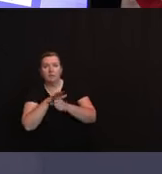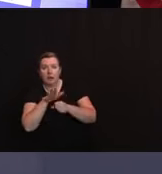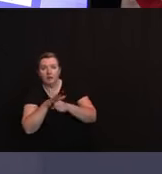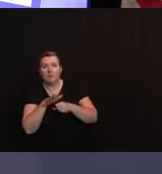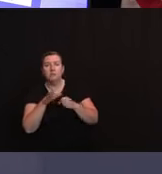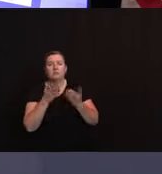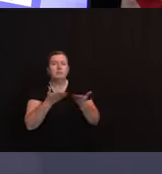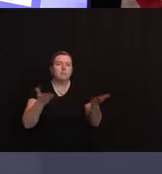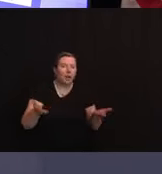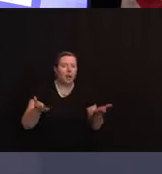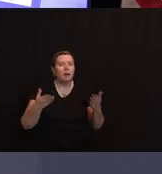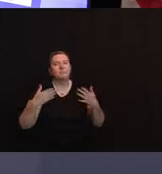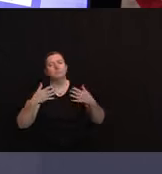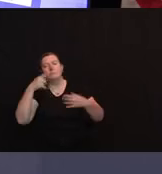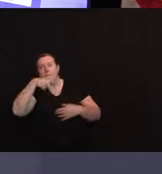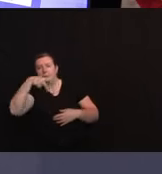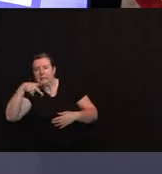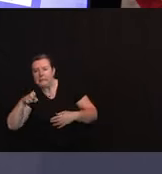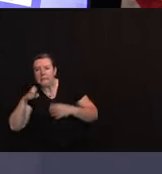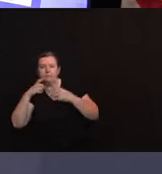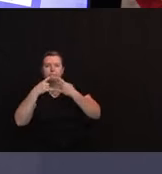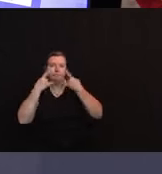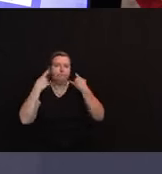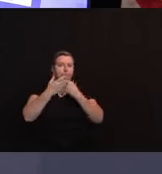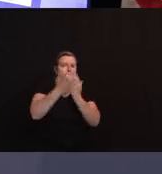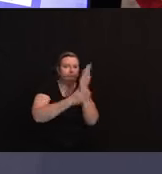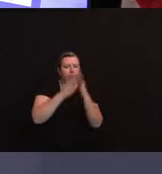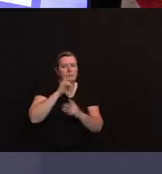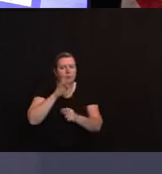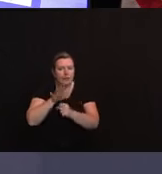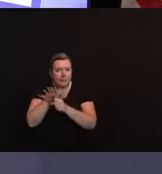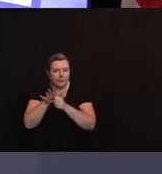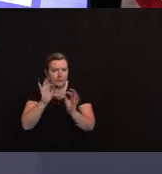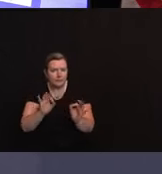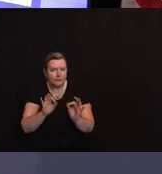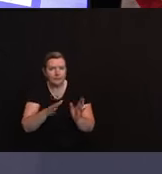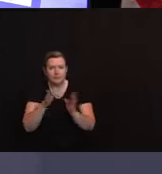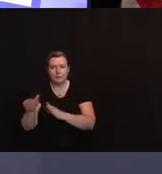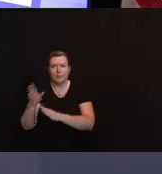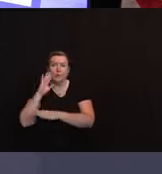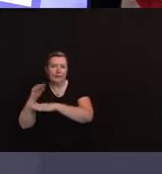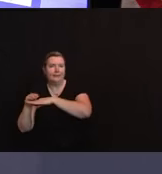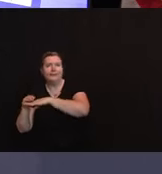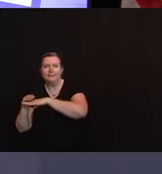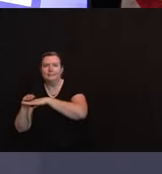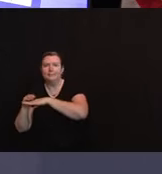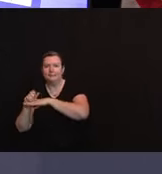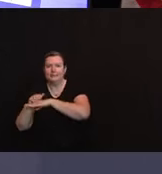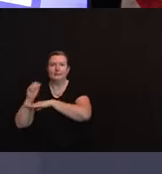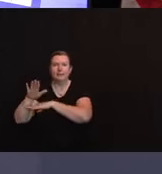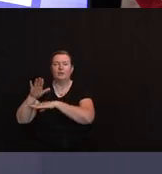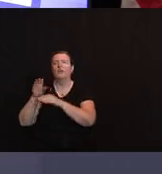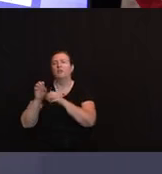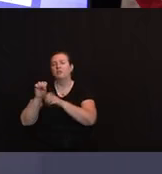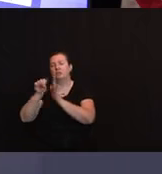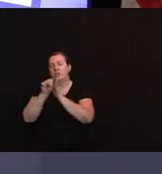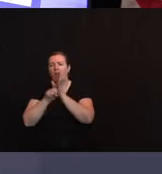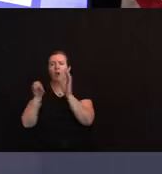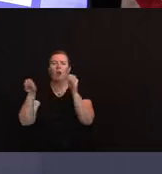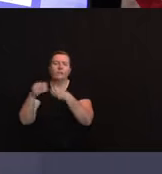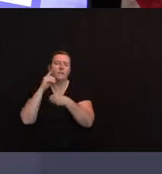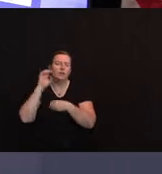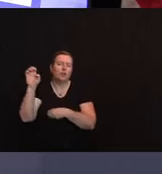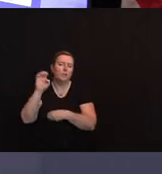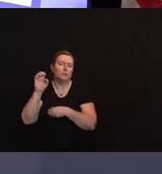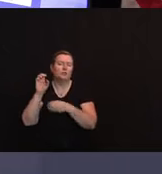needed to protect residents and staff, and provide guidance to the State Office of Emergency Management team to